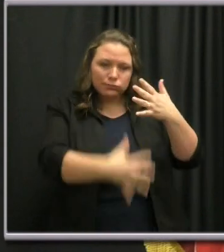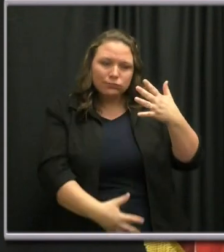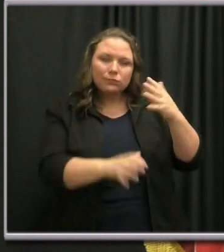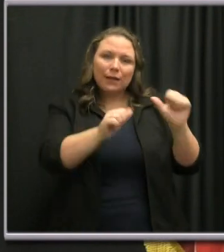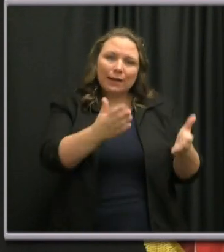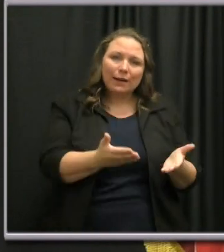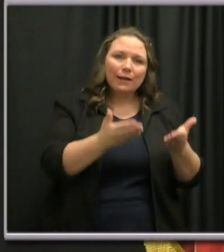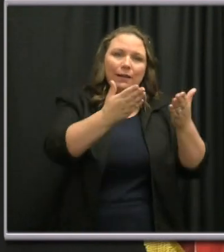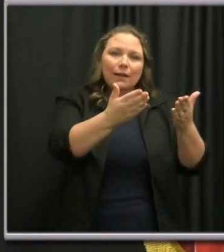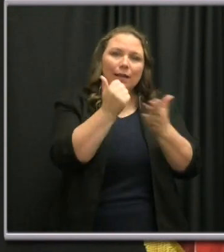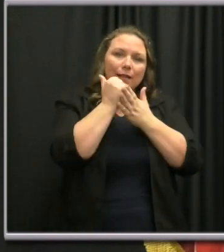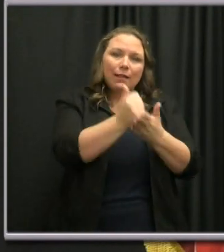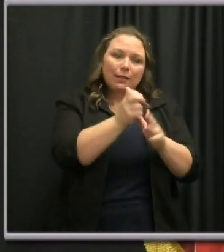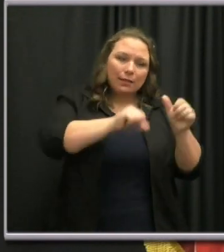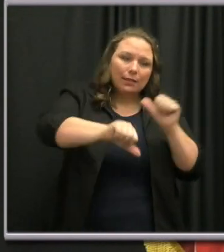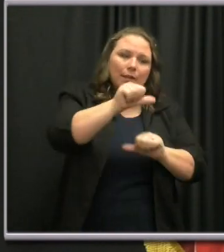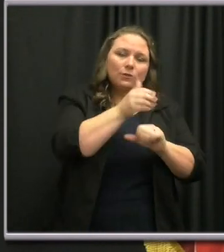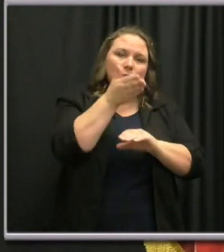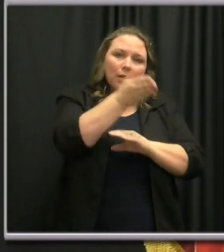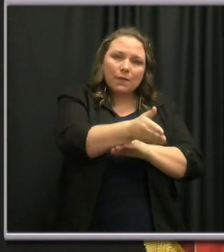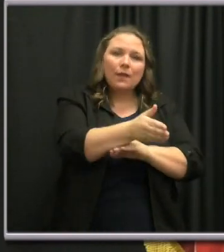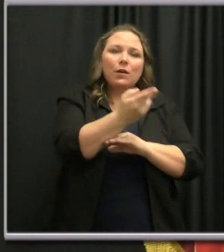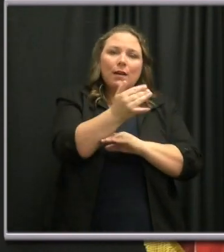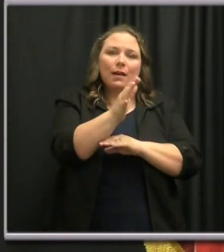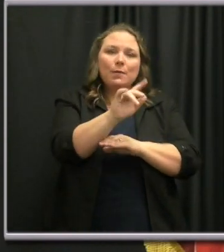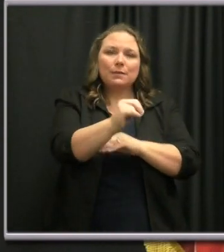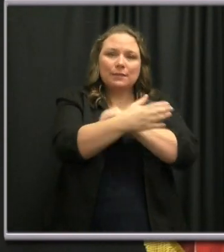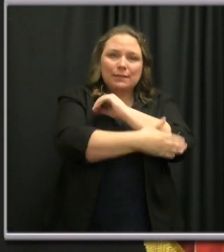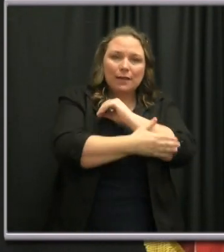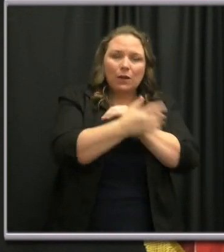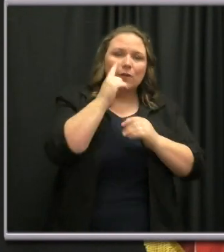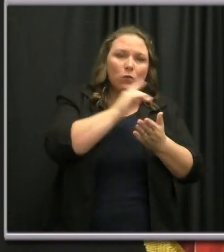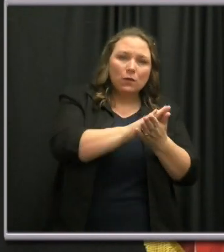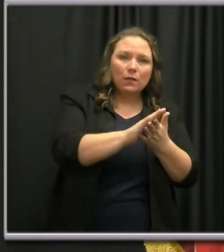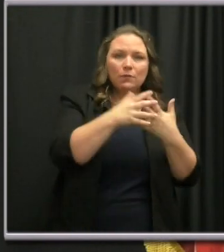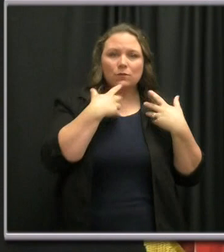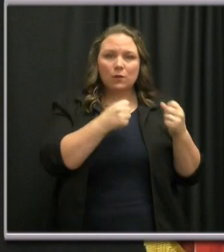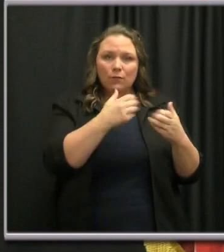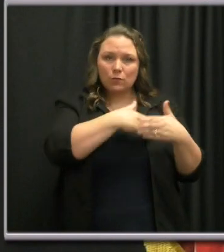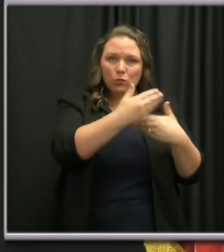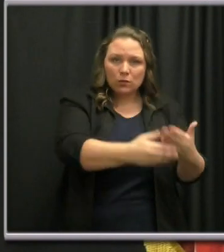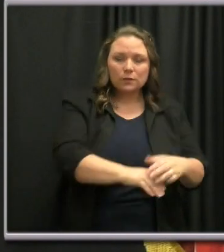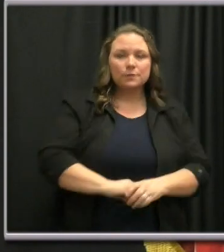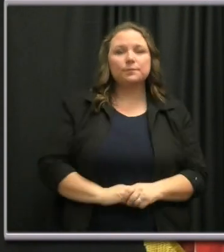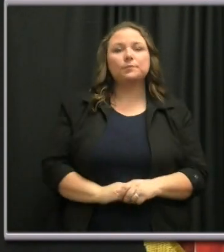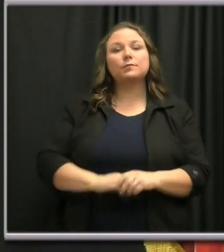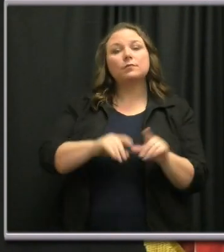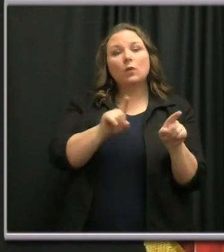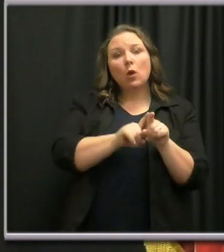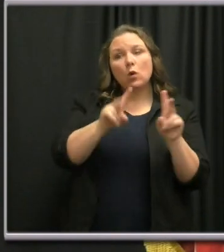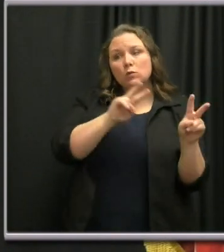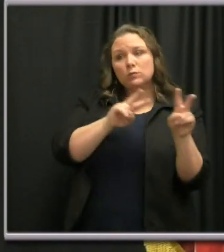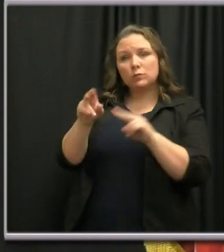friends in Hamilton County in the cleanup and recovery process. I also urge everyone to visit